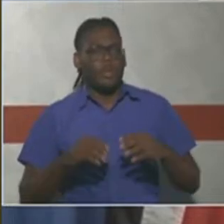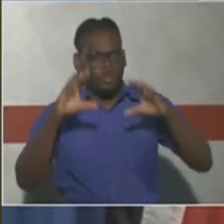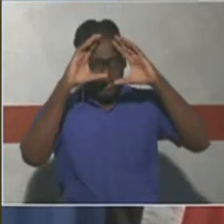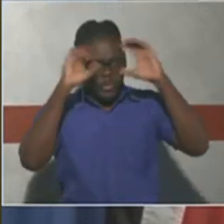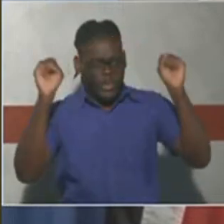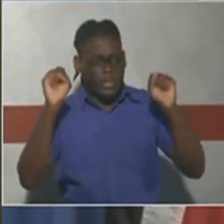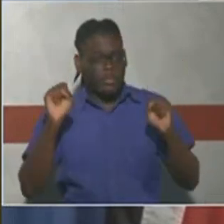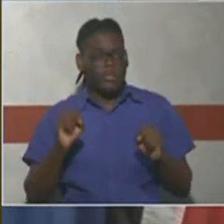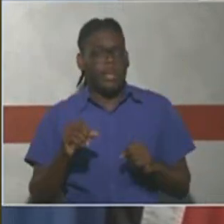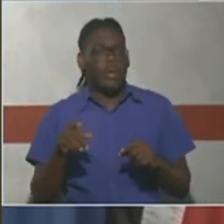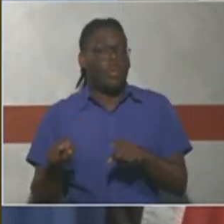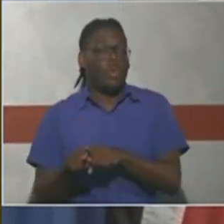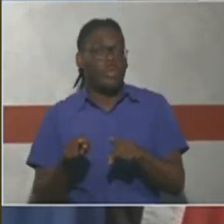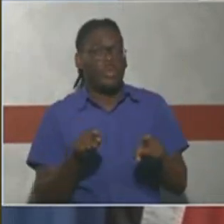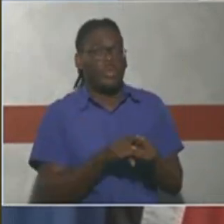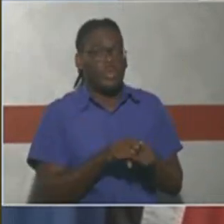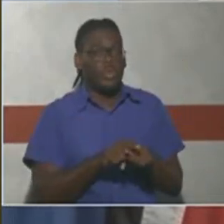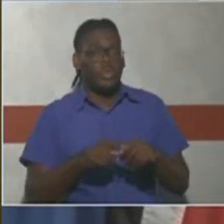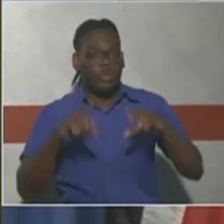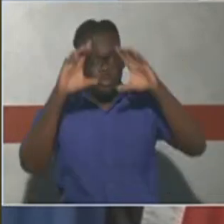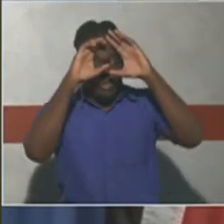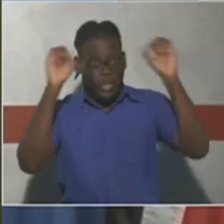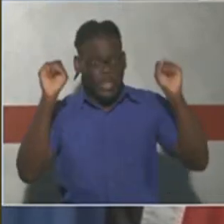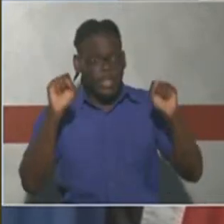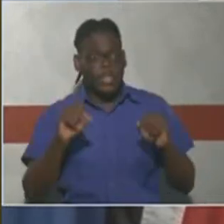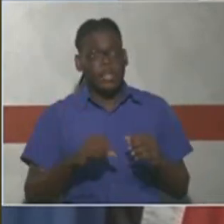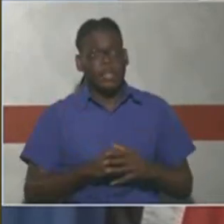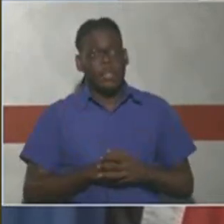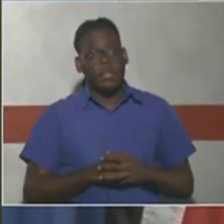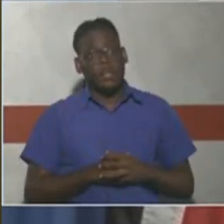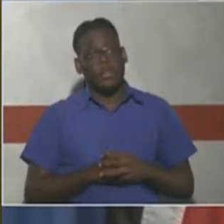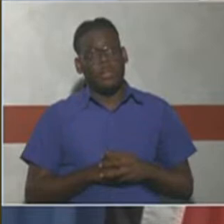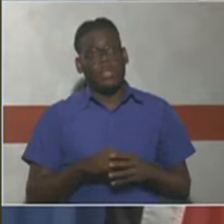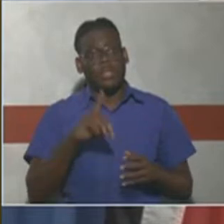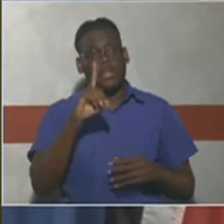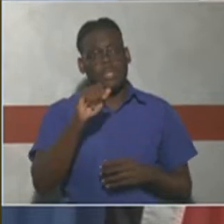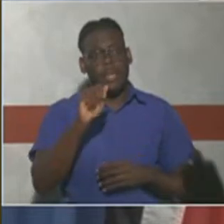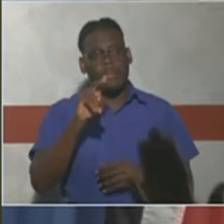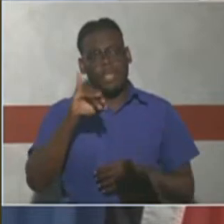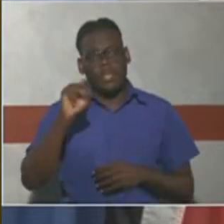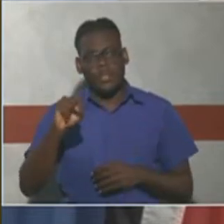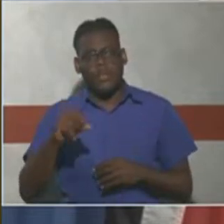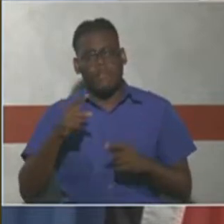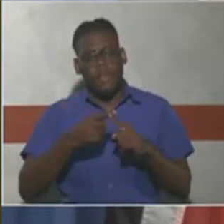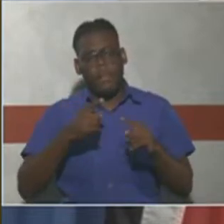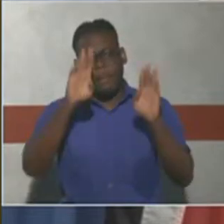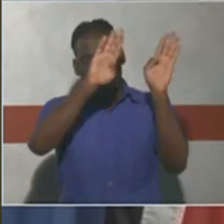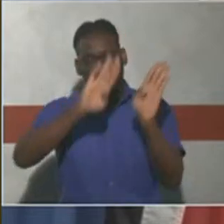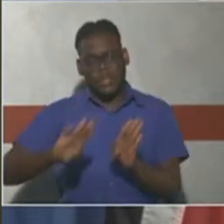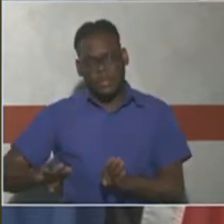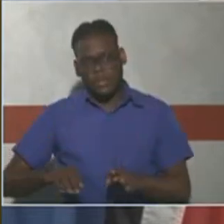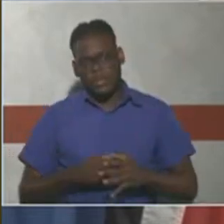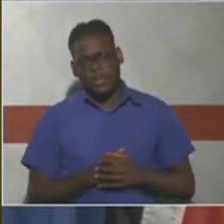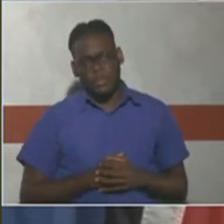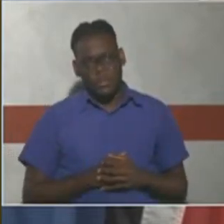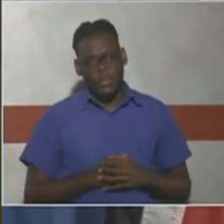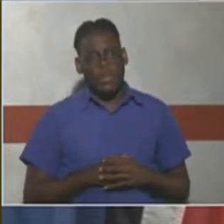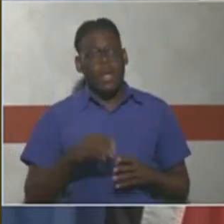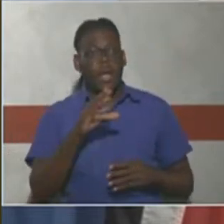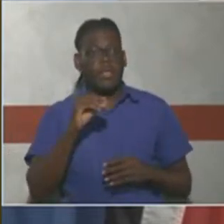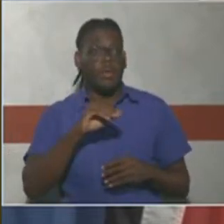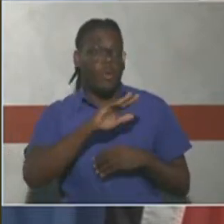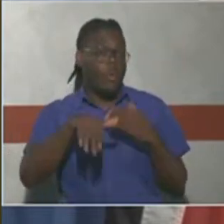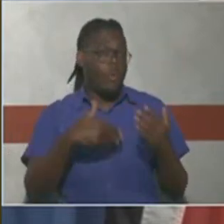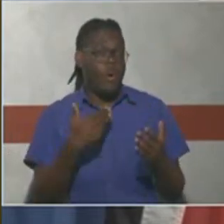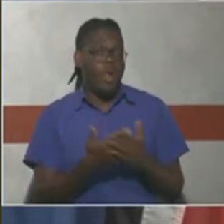Minister Davis of Bahamas, all of whom have been in Trinidad and Tobago's corner, pushing us